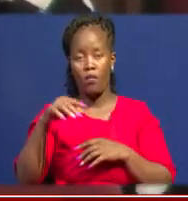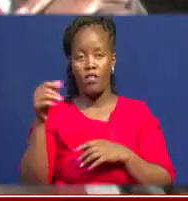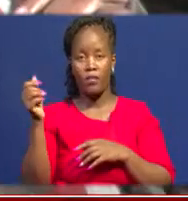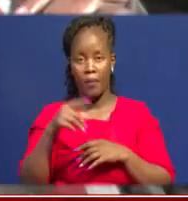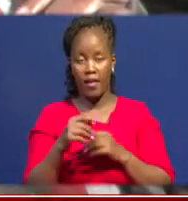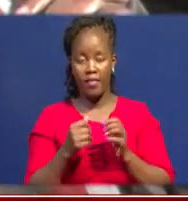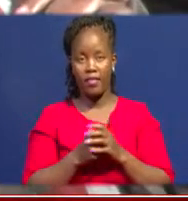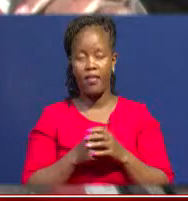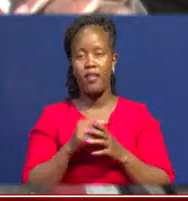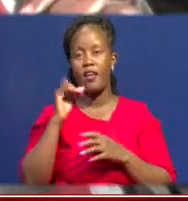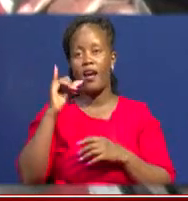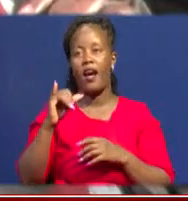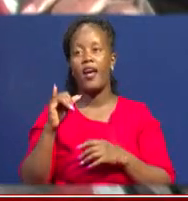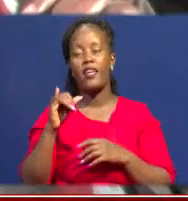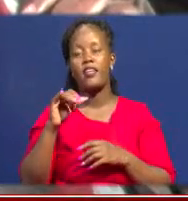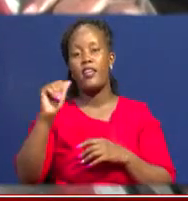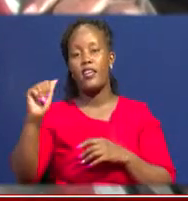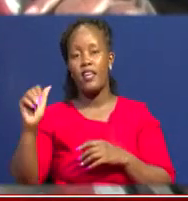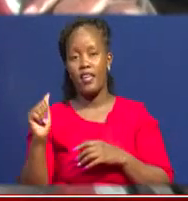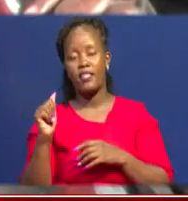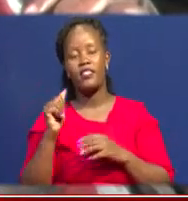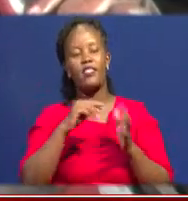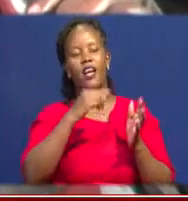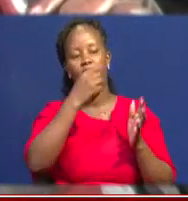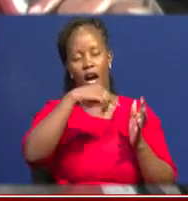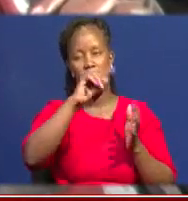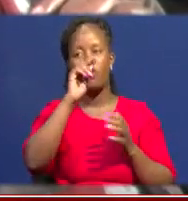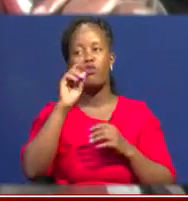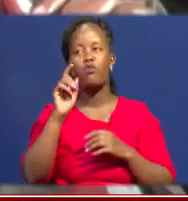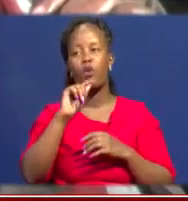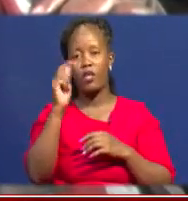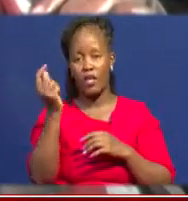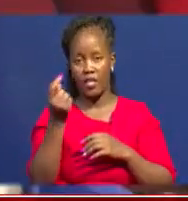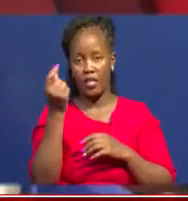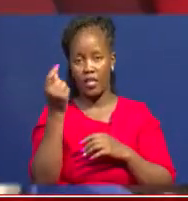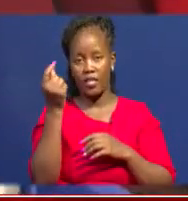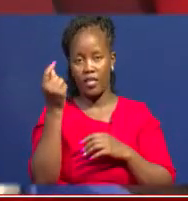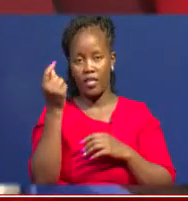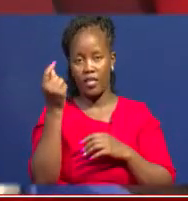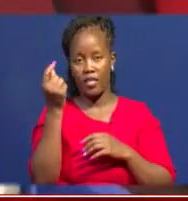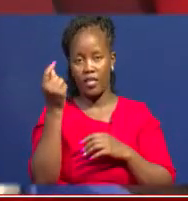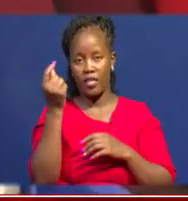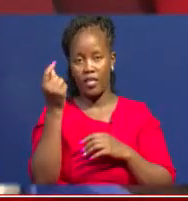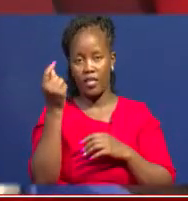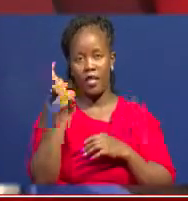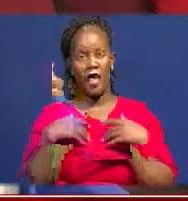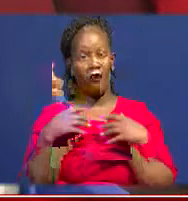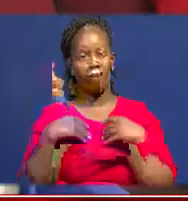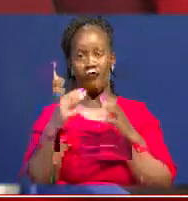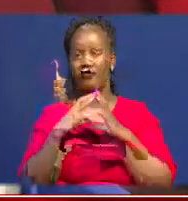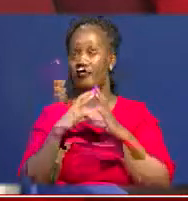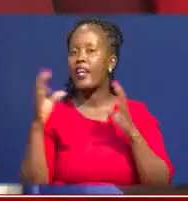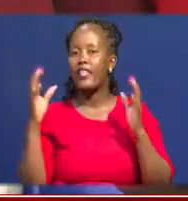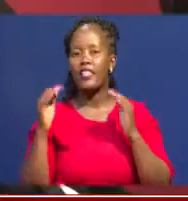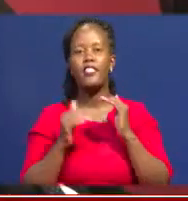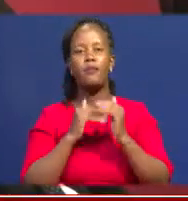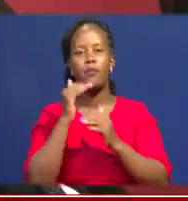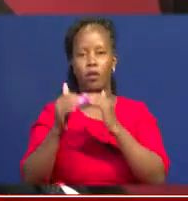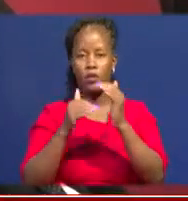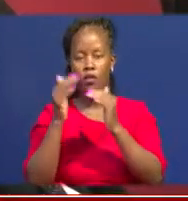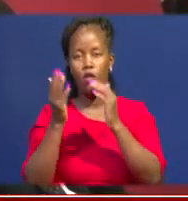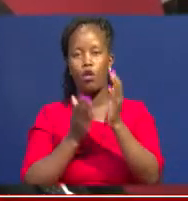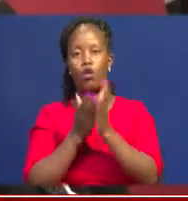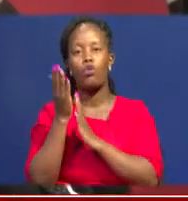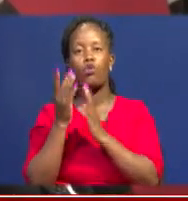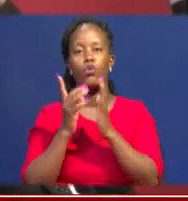IAEA review mission gave Kenya a thumb of approval after the team said Kenya in the development of the